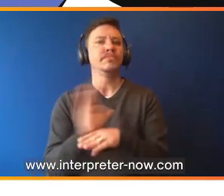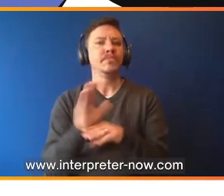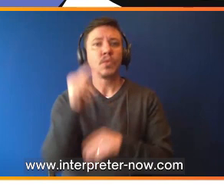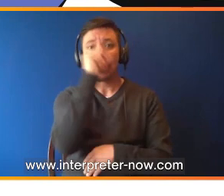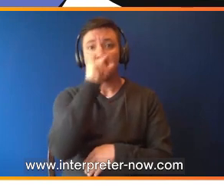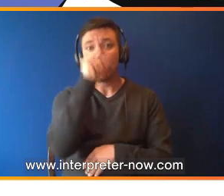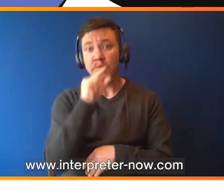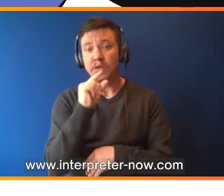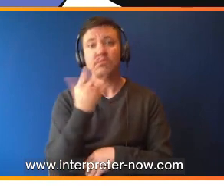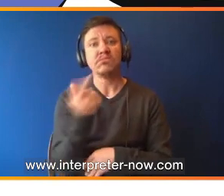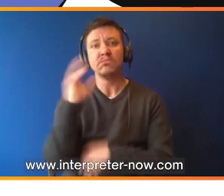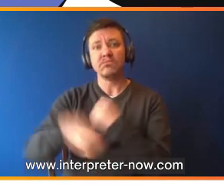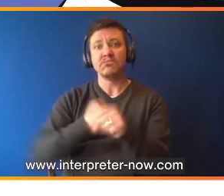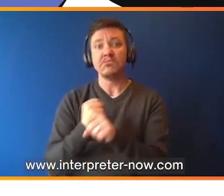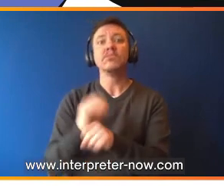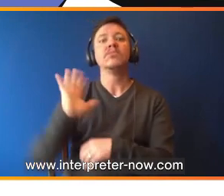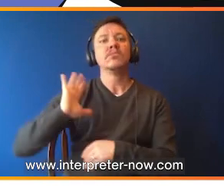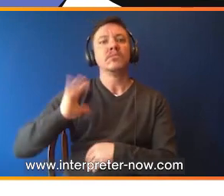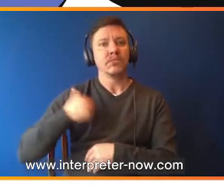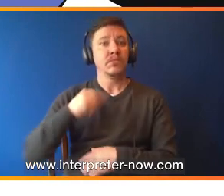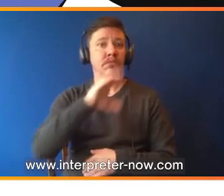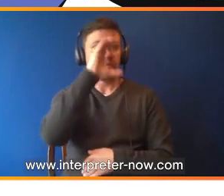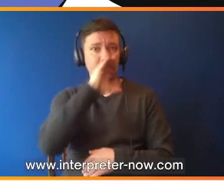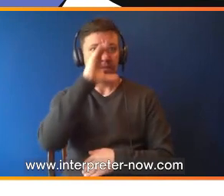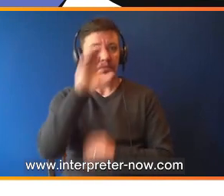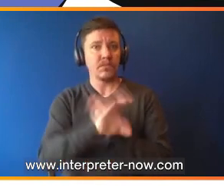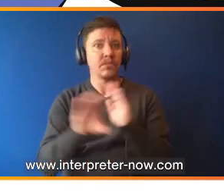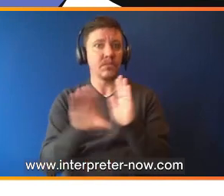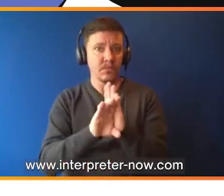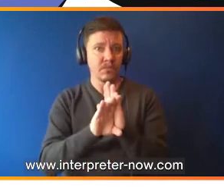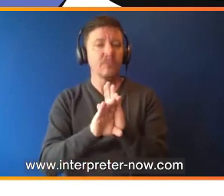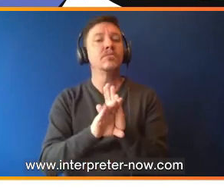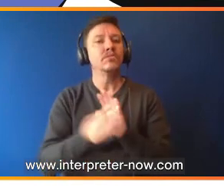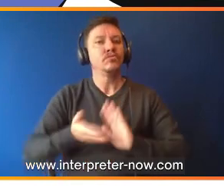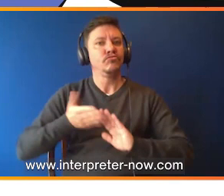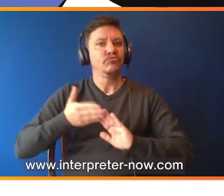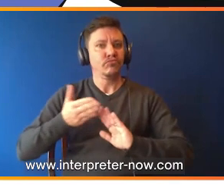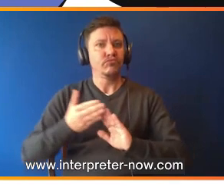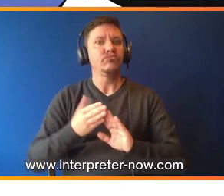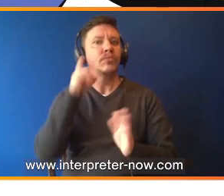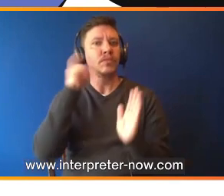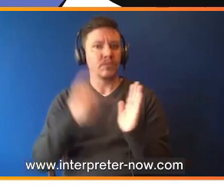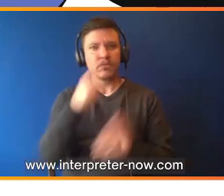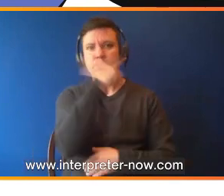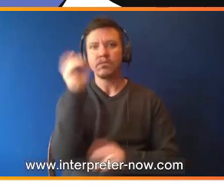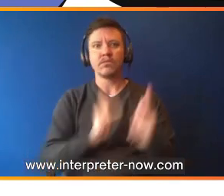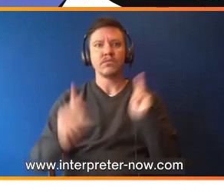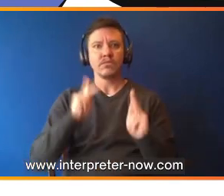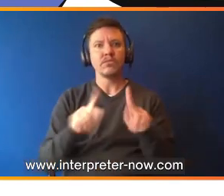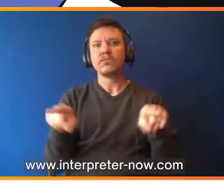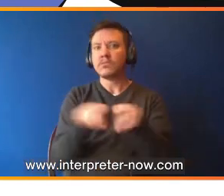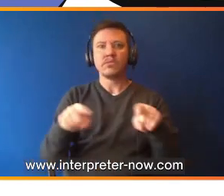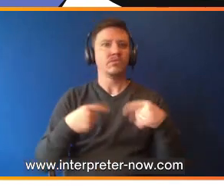it. That the fix so far has been that they just turn it off. So if you search for